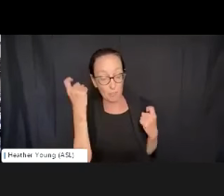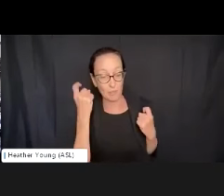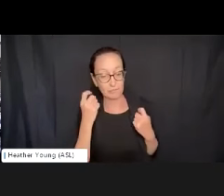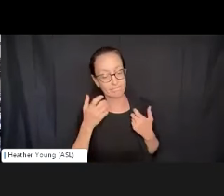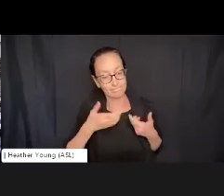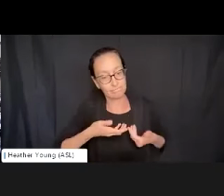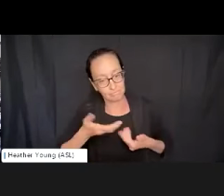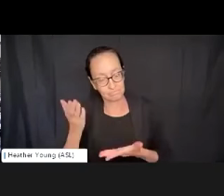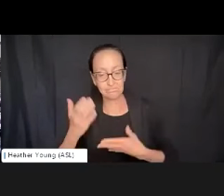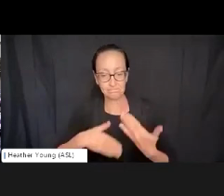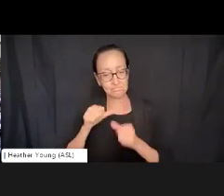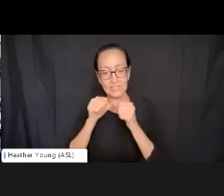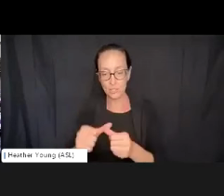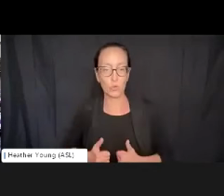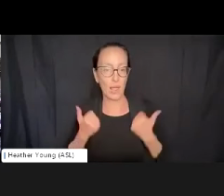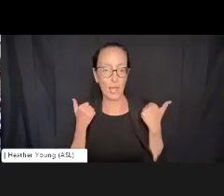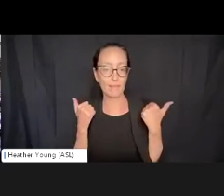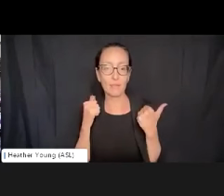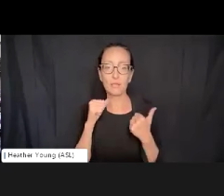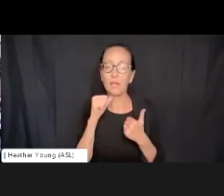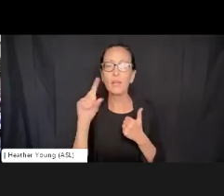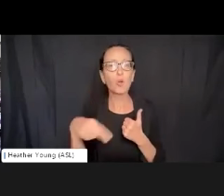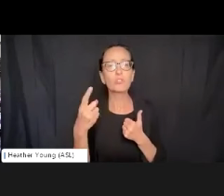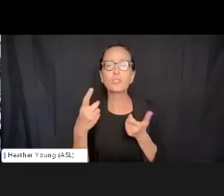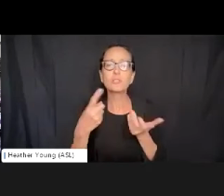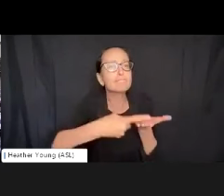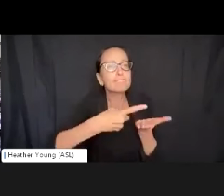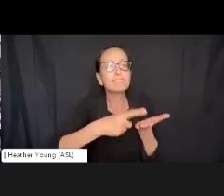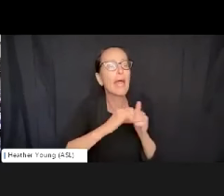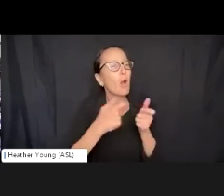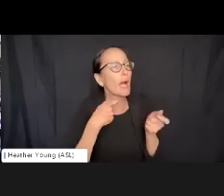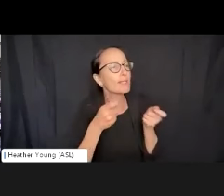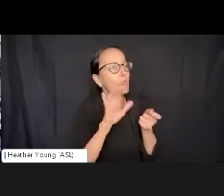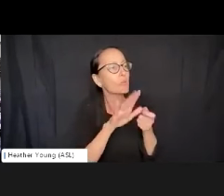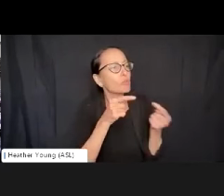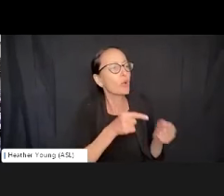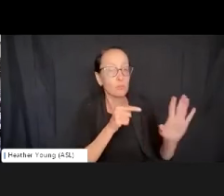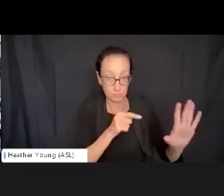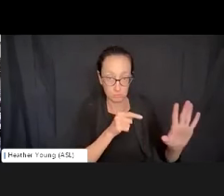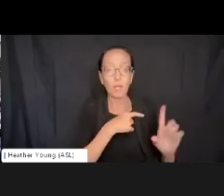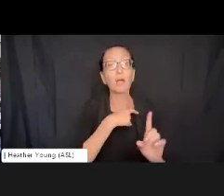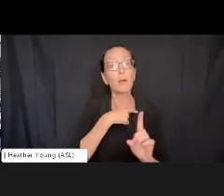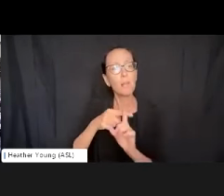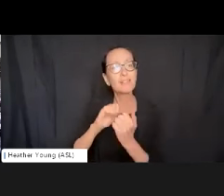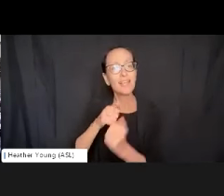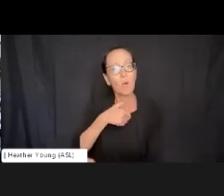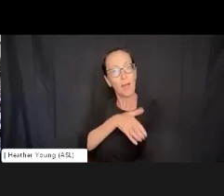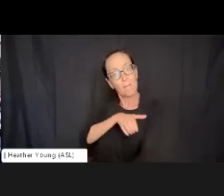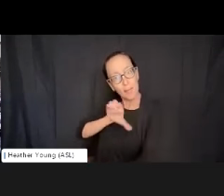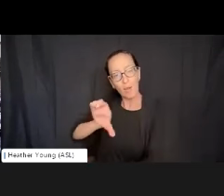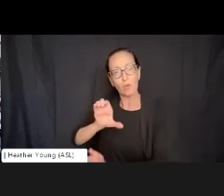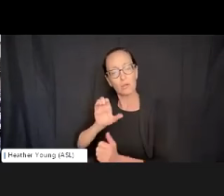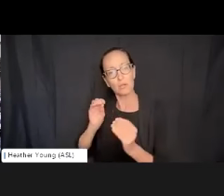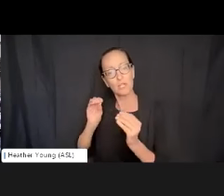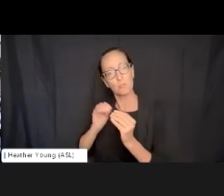so we definitely need to lean in and not just talk about how we handle and deal with the struggle, but how we also empower and